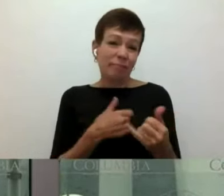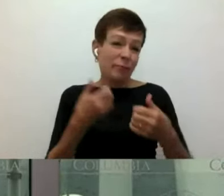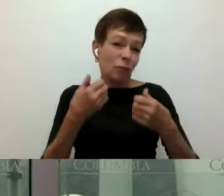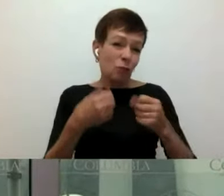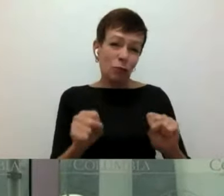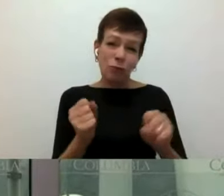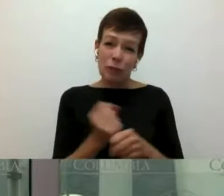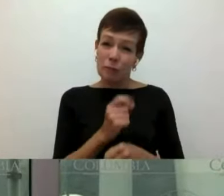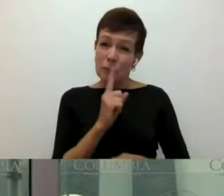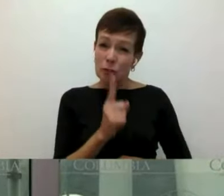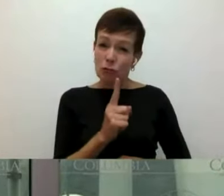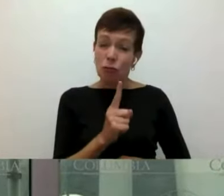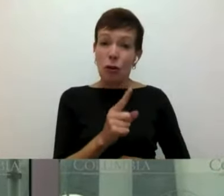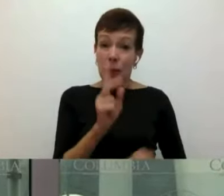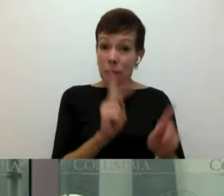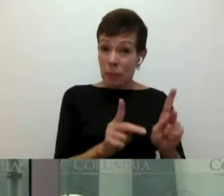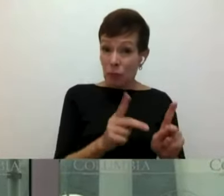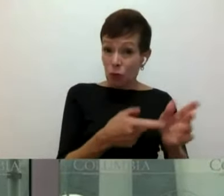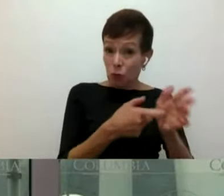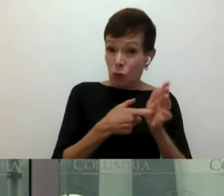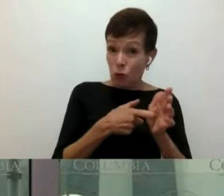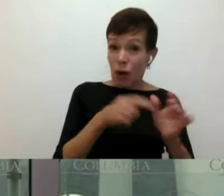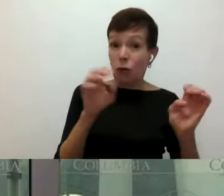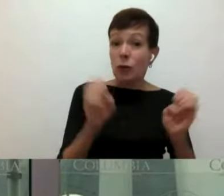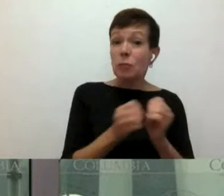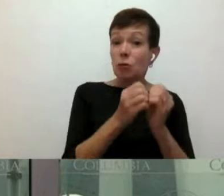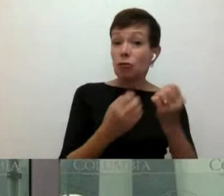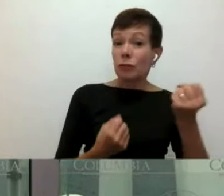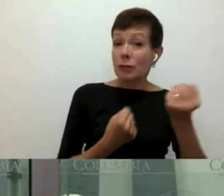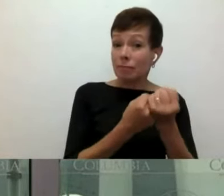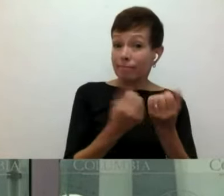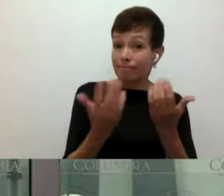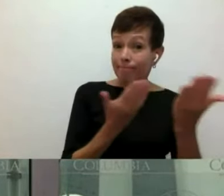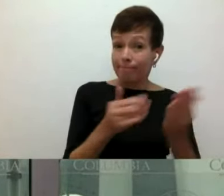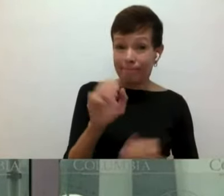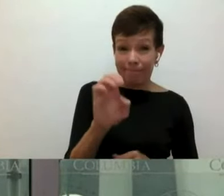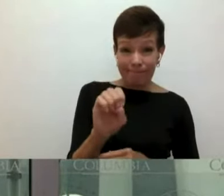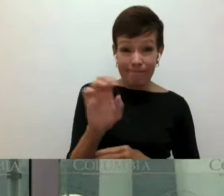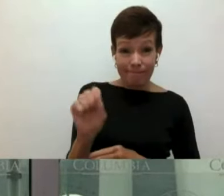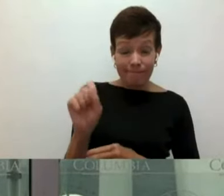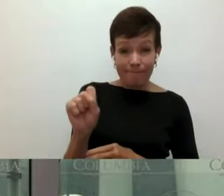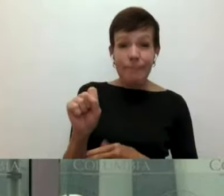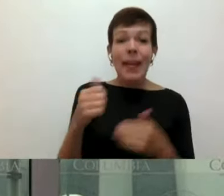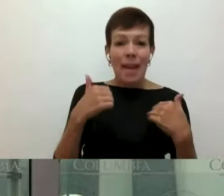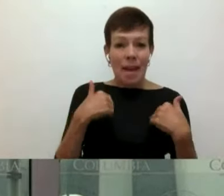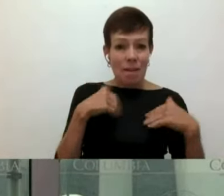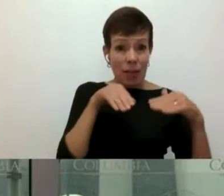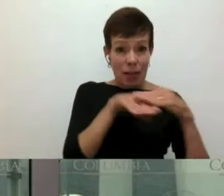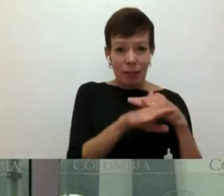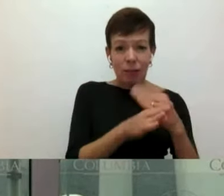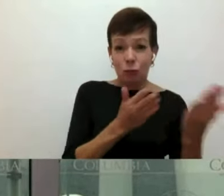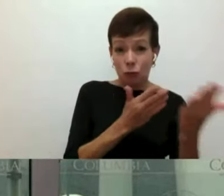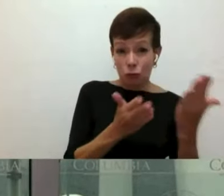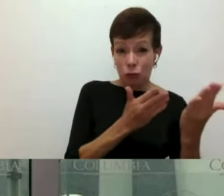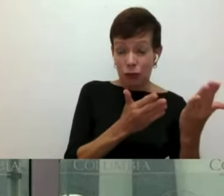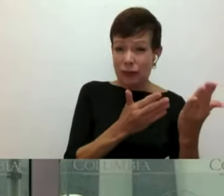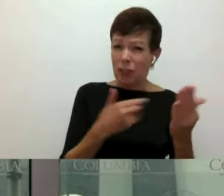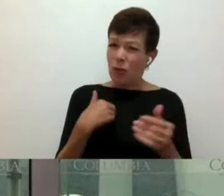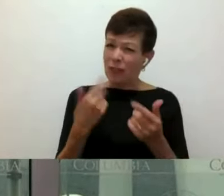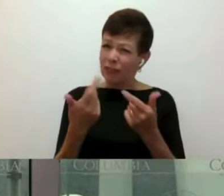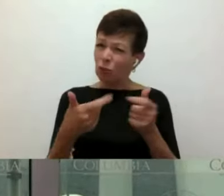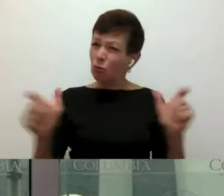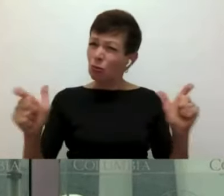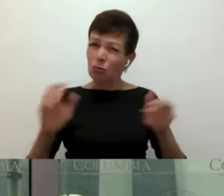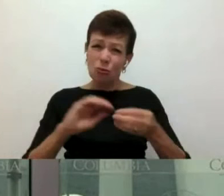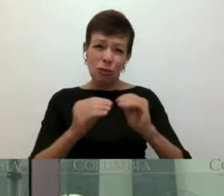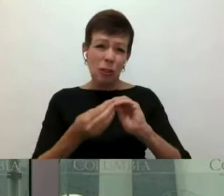There is a tremendous effort underway to ensure that everyone who needs emergency support services has access to them, given the extremely